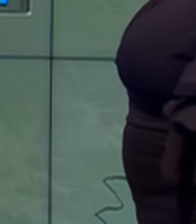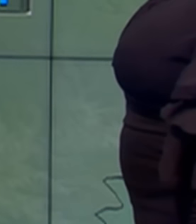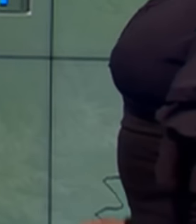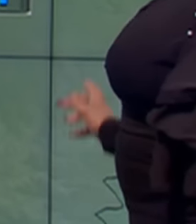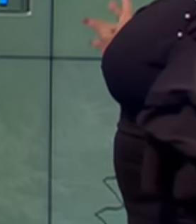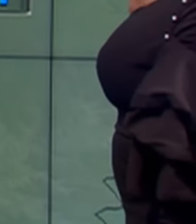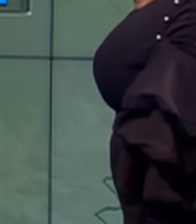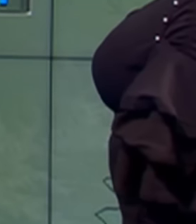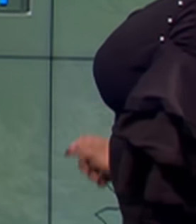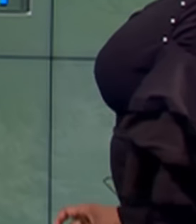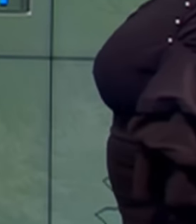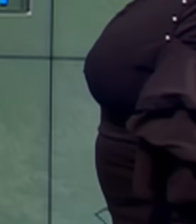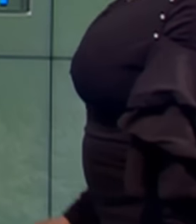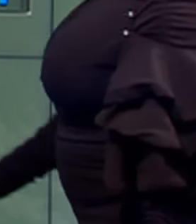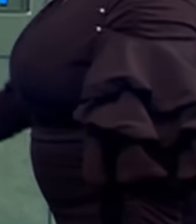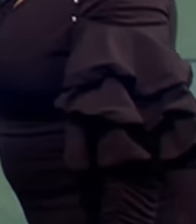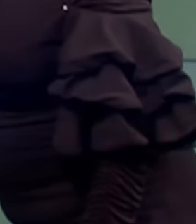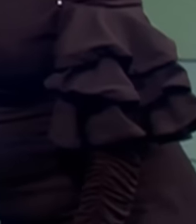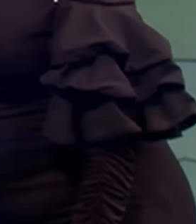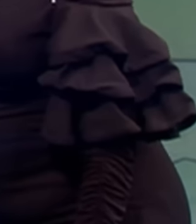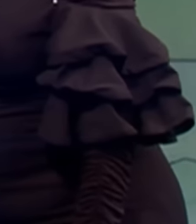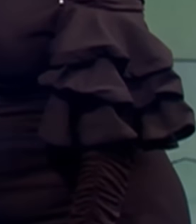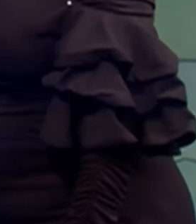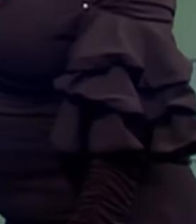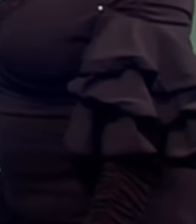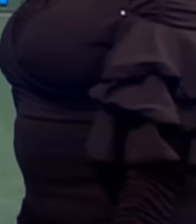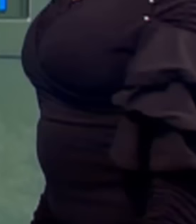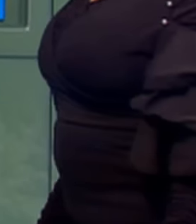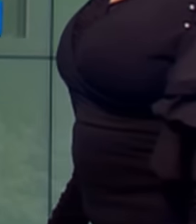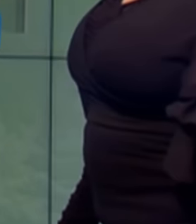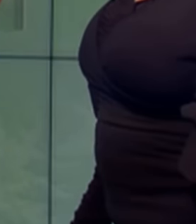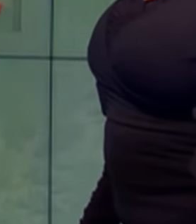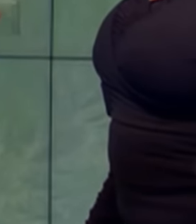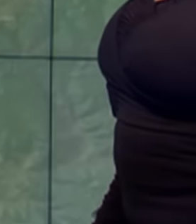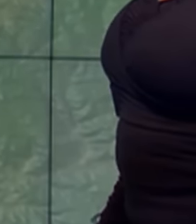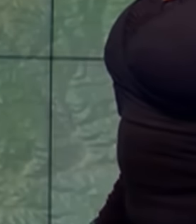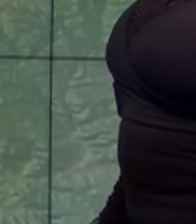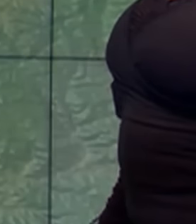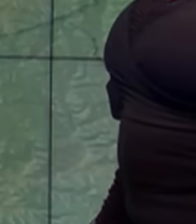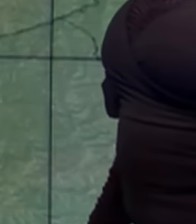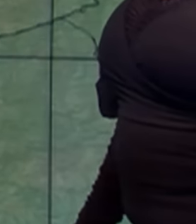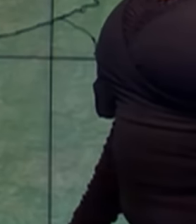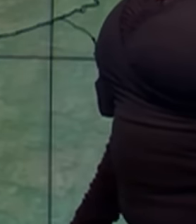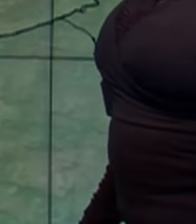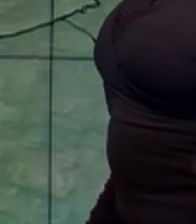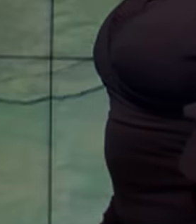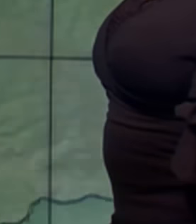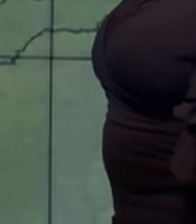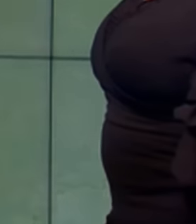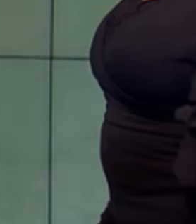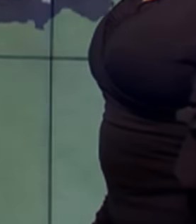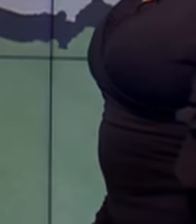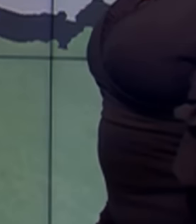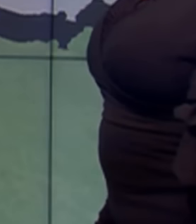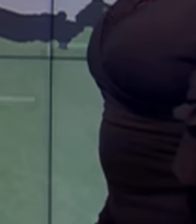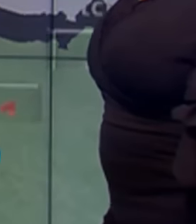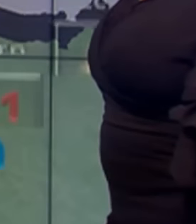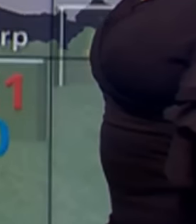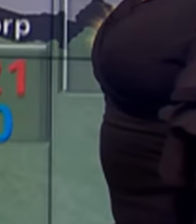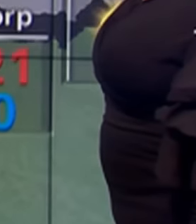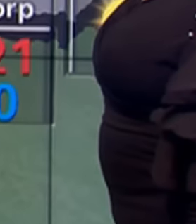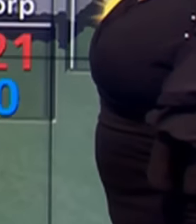le gona go tlabe go le lee le 10 ga re lebelela wena o leng Bloemfontein ka tše 20 go provinceng ya Northwest ge re fetša jwalo